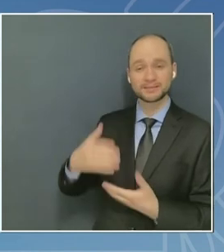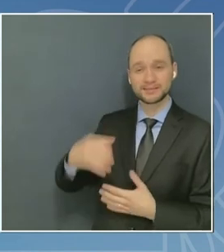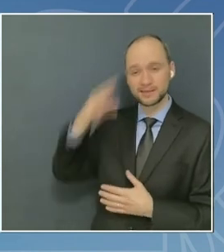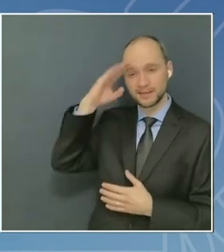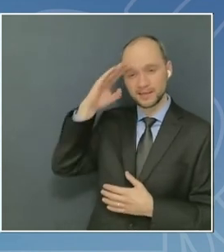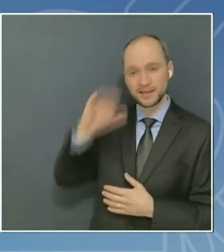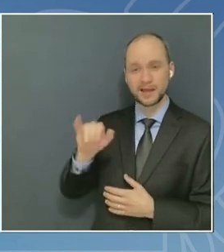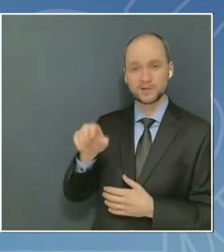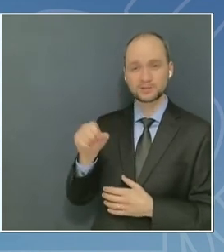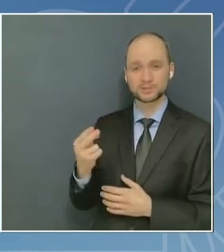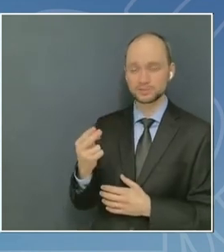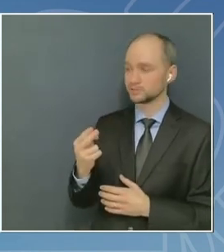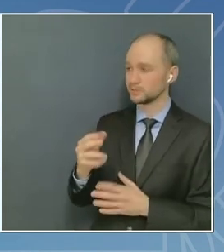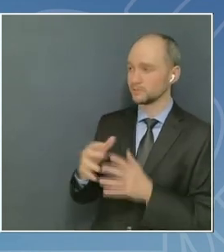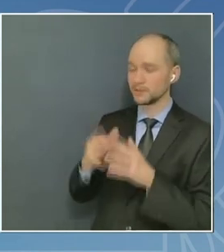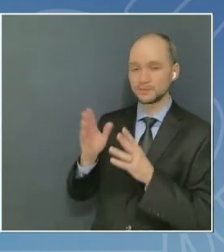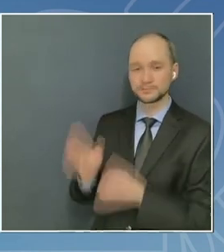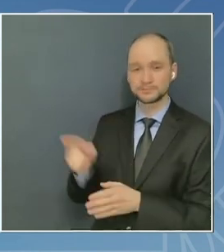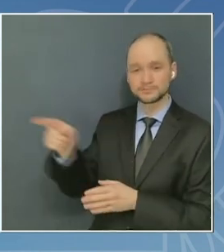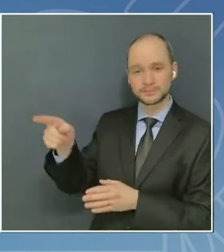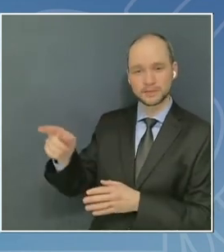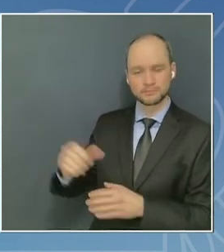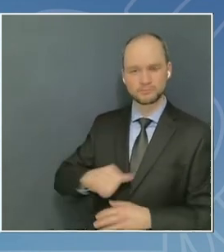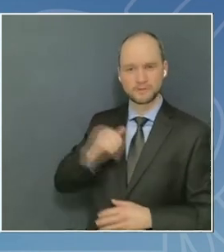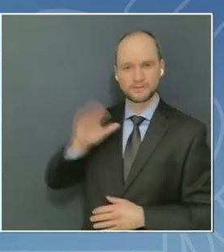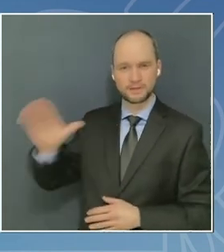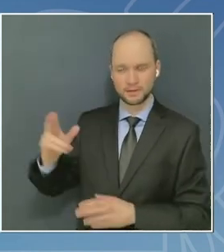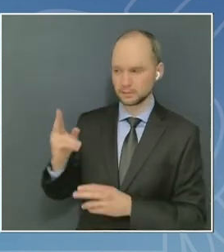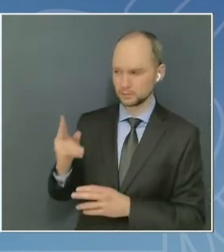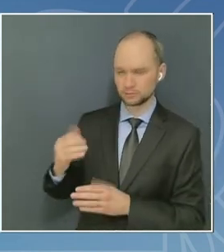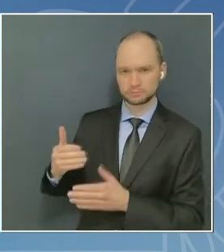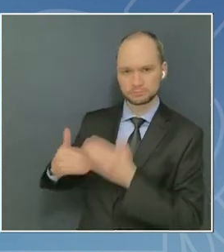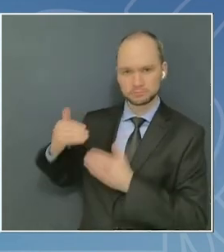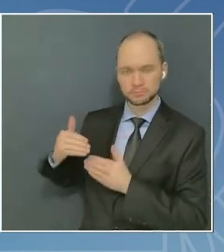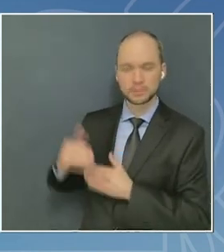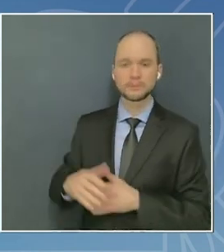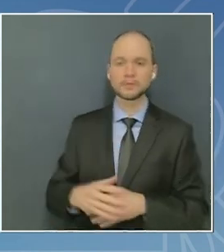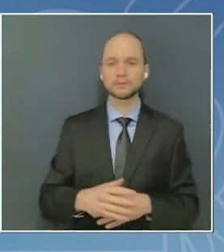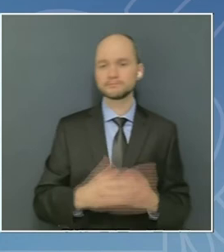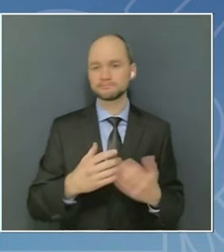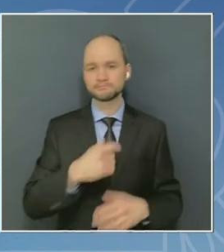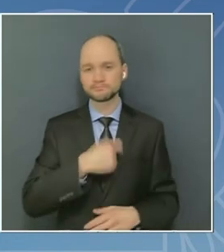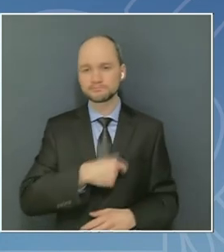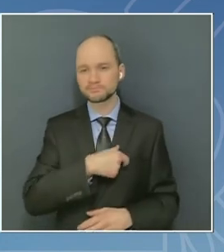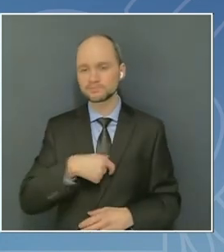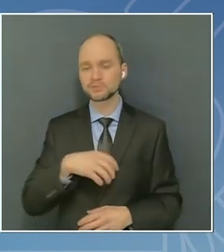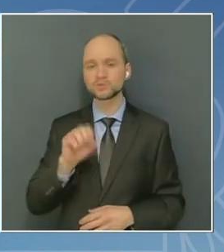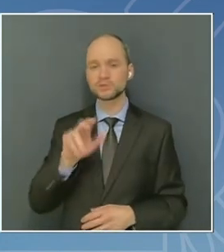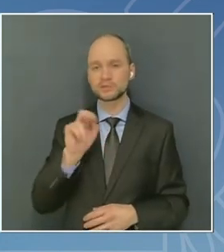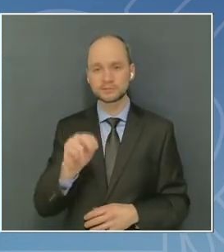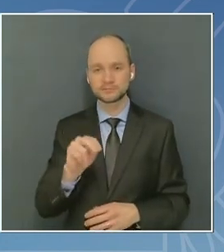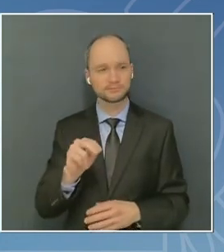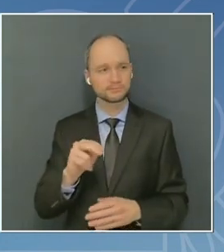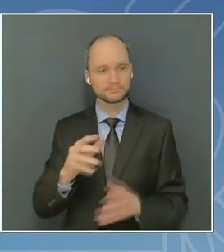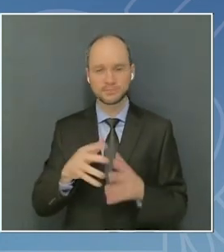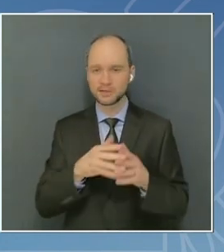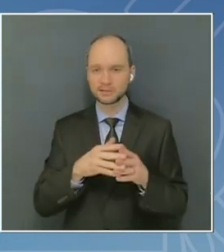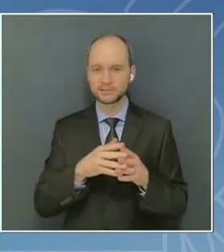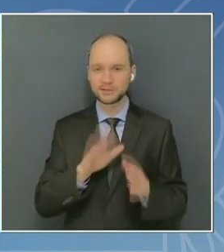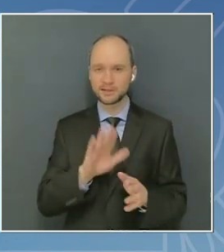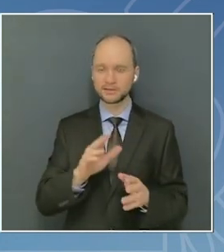American heritage, or my Swedish American Americans are proud of their heritage. I think we don't need to